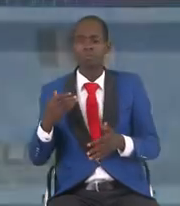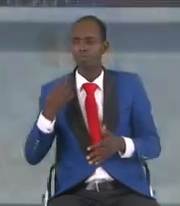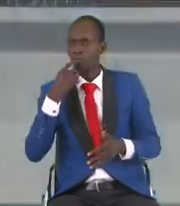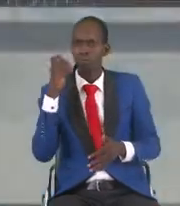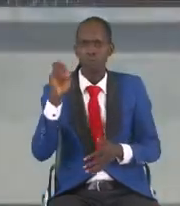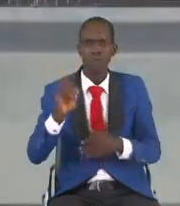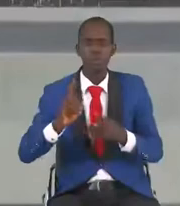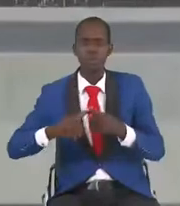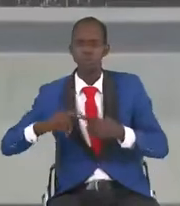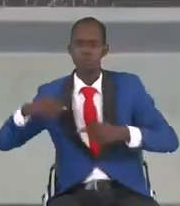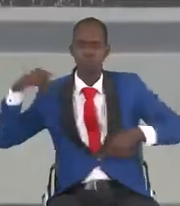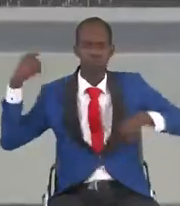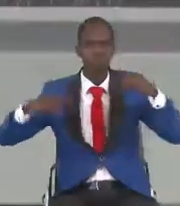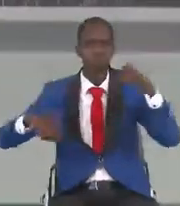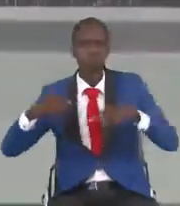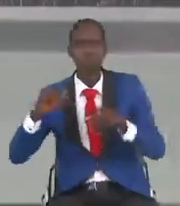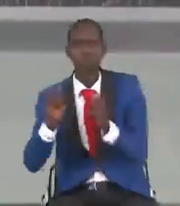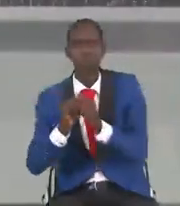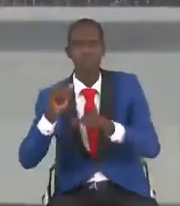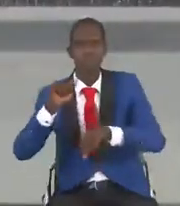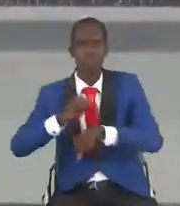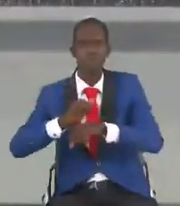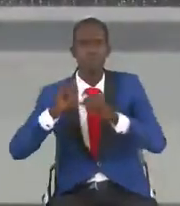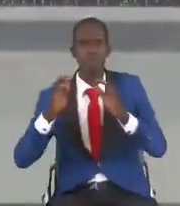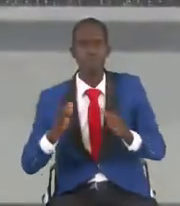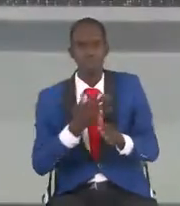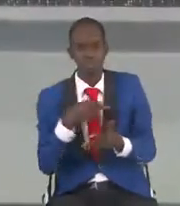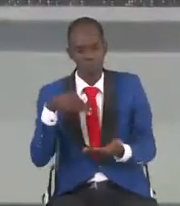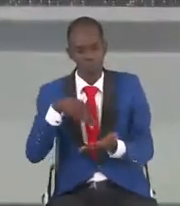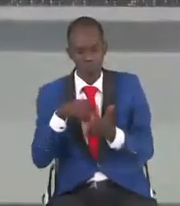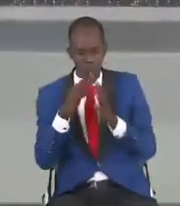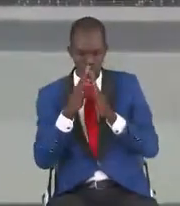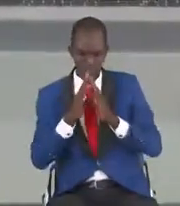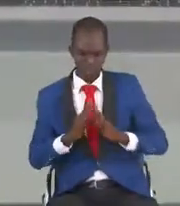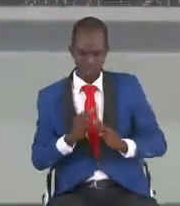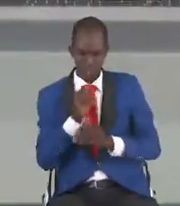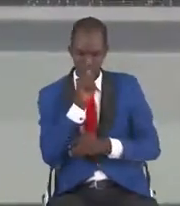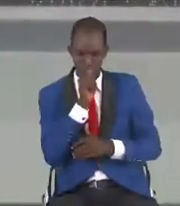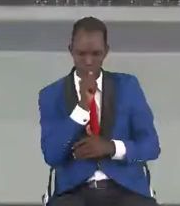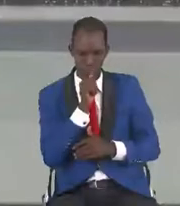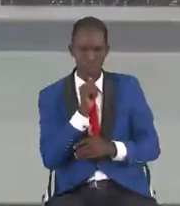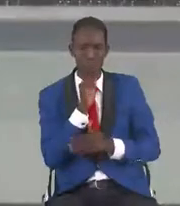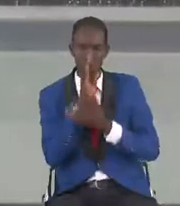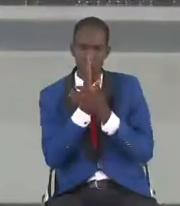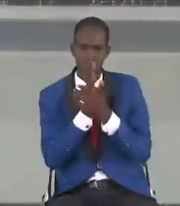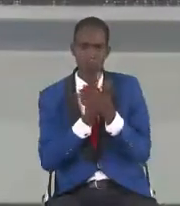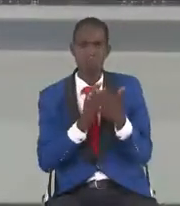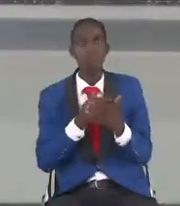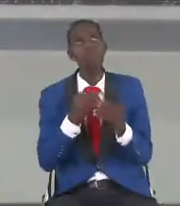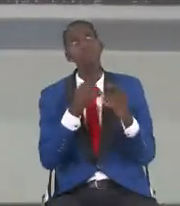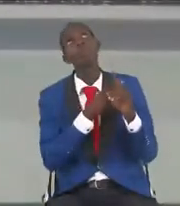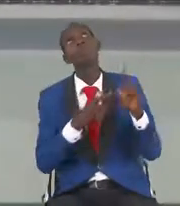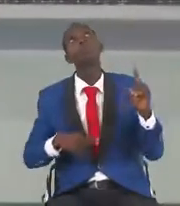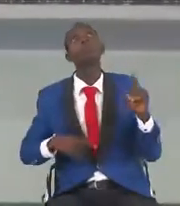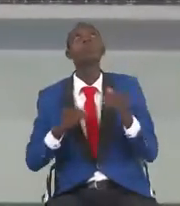stone them, and they just stood there, patient and meek and loving, and he said, Lord, count